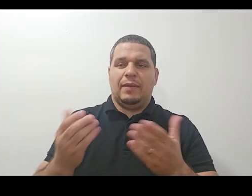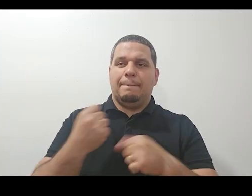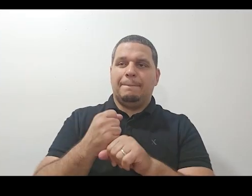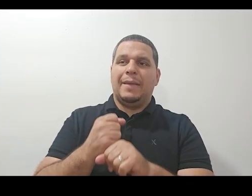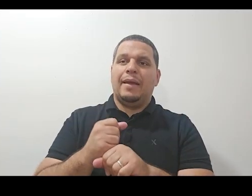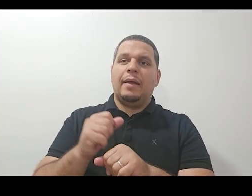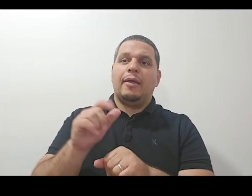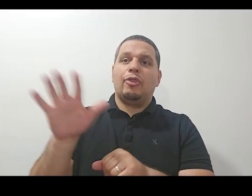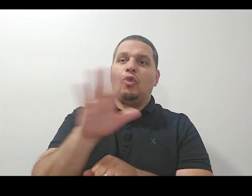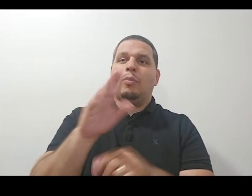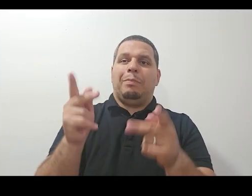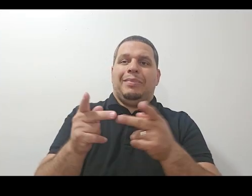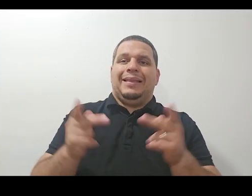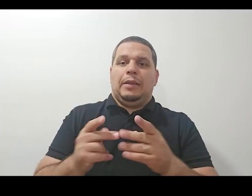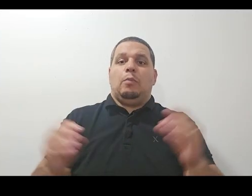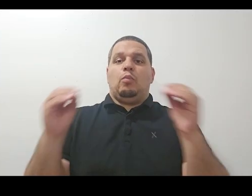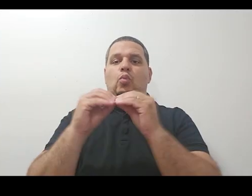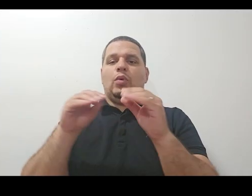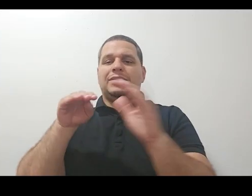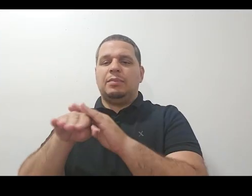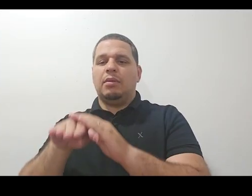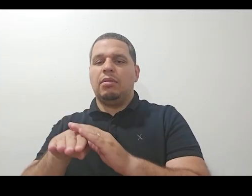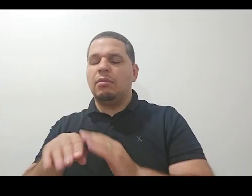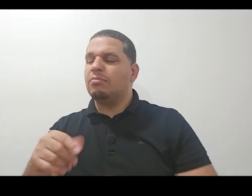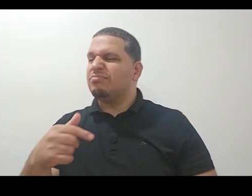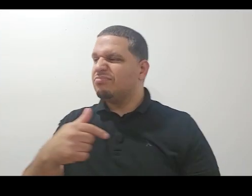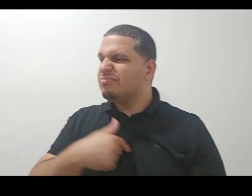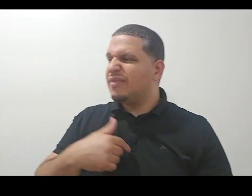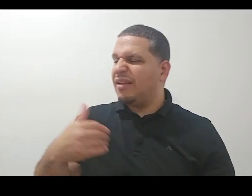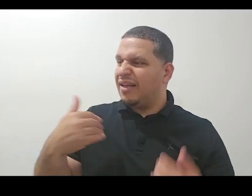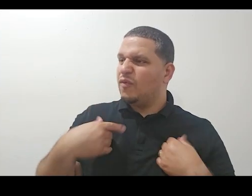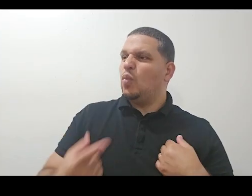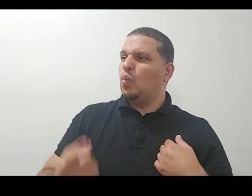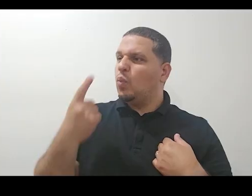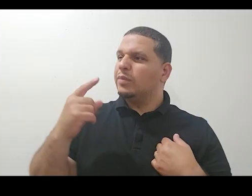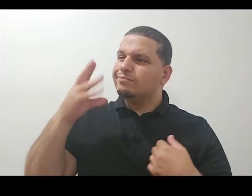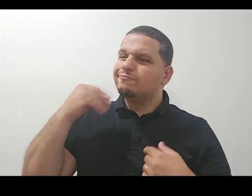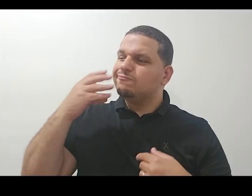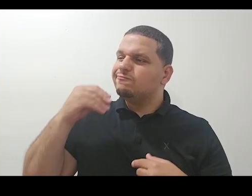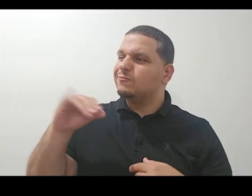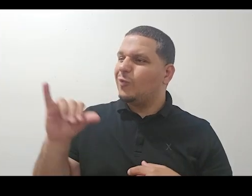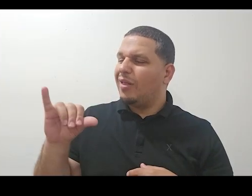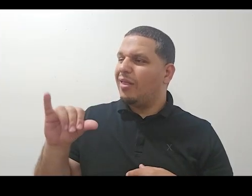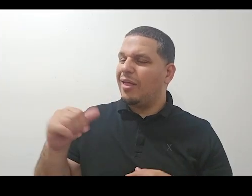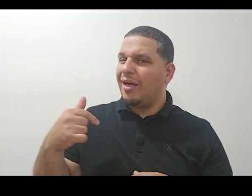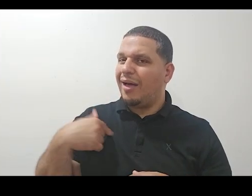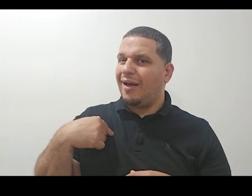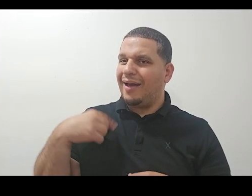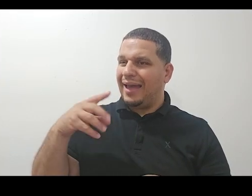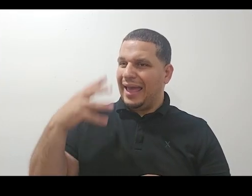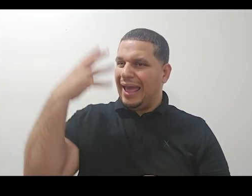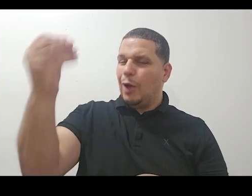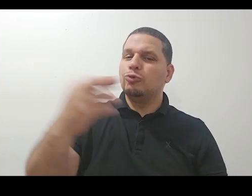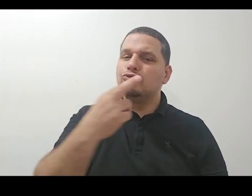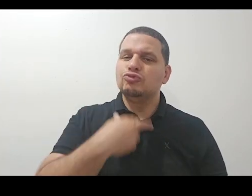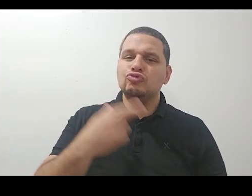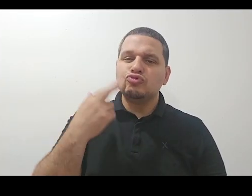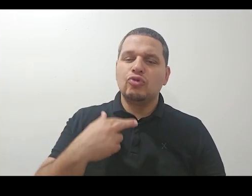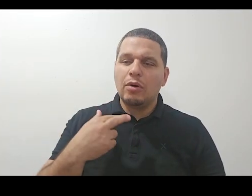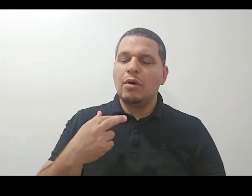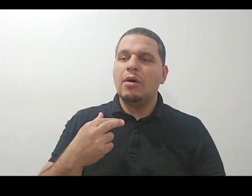people make their places more accessible too. I had an experience as well with going out